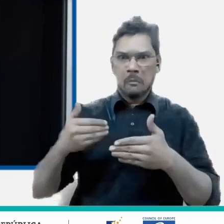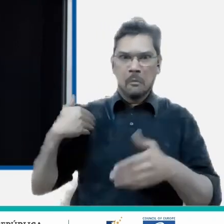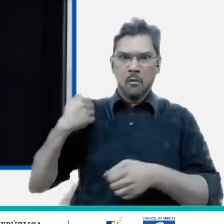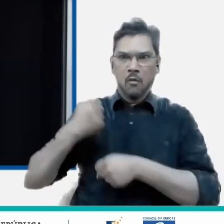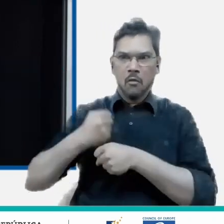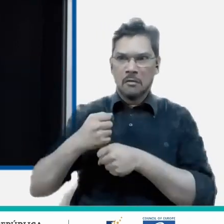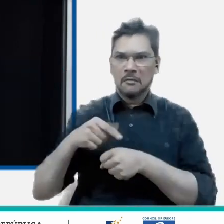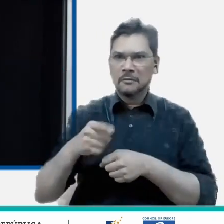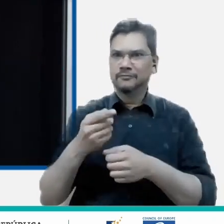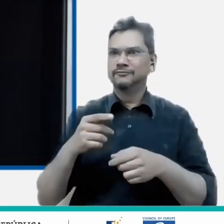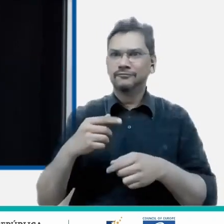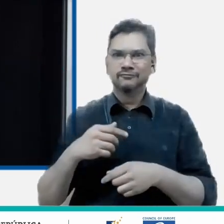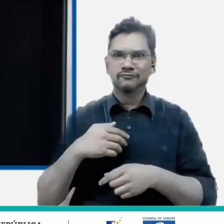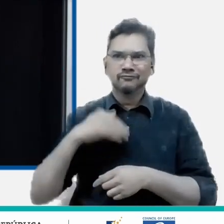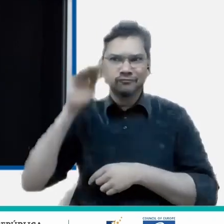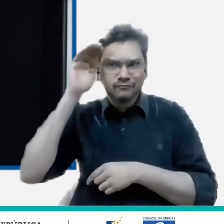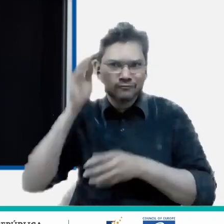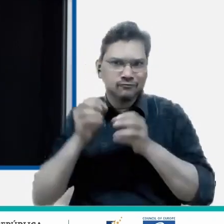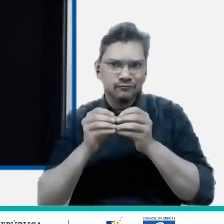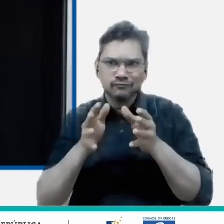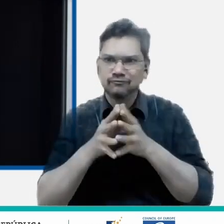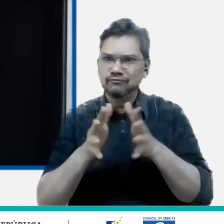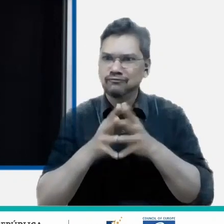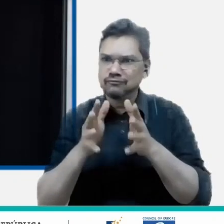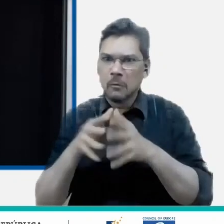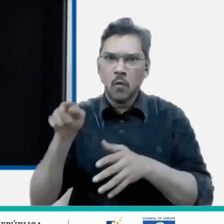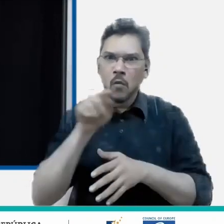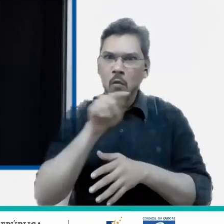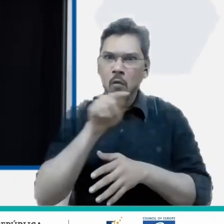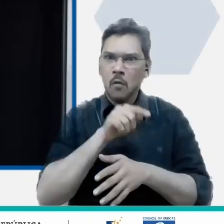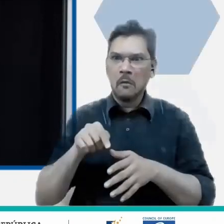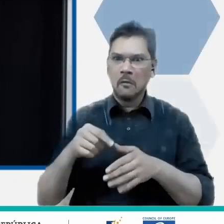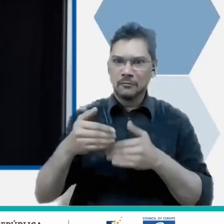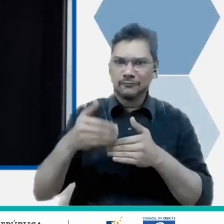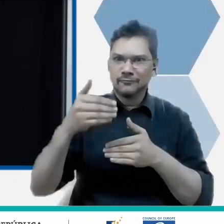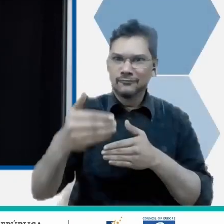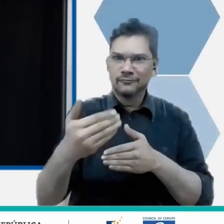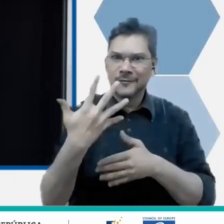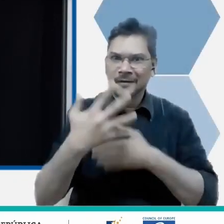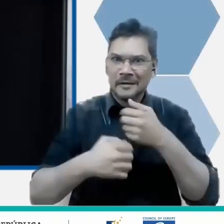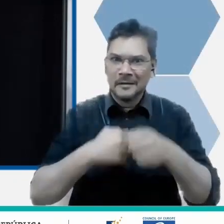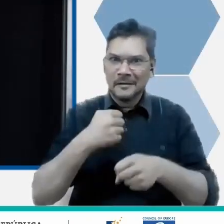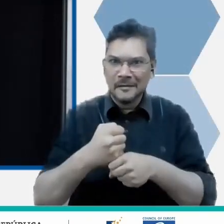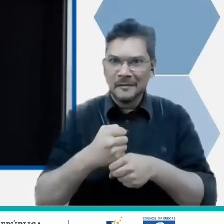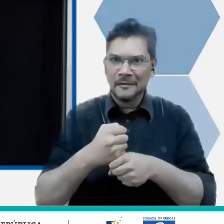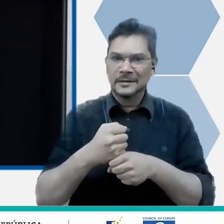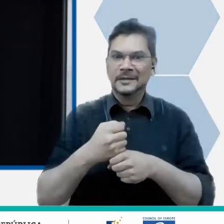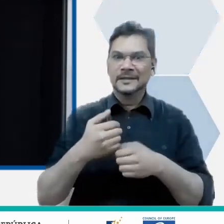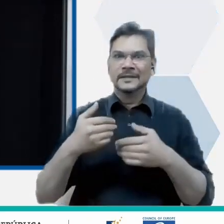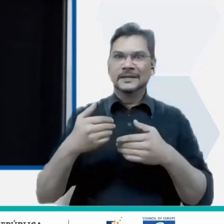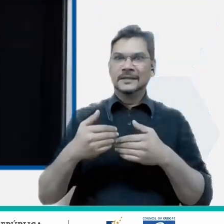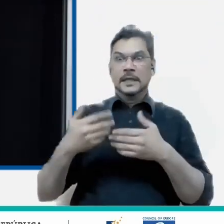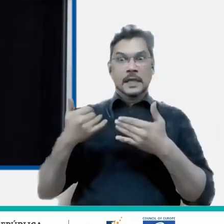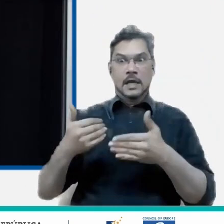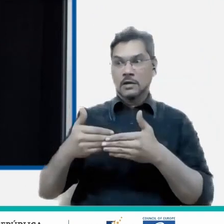over 5 years to move forward the process, but also to move from focusing mostly